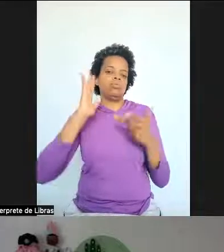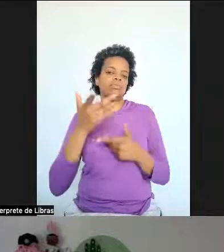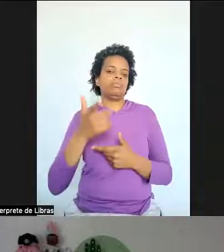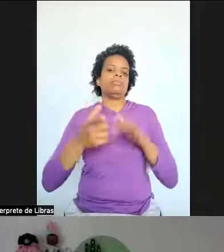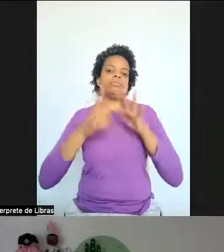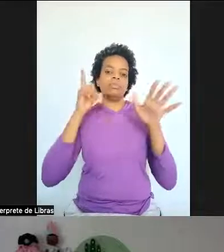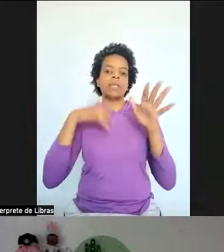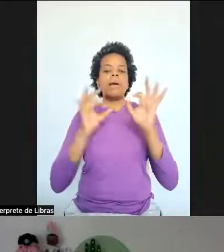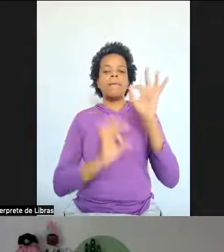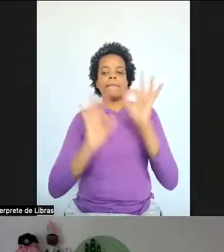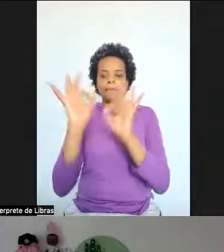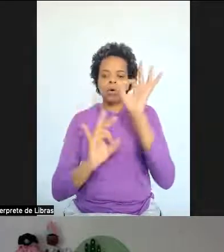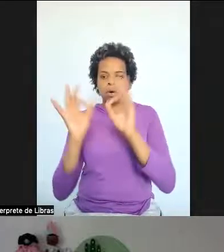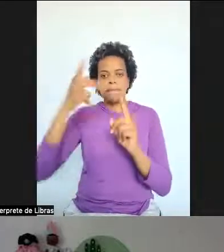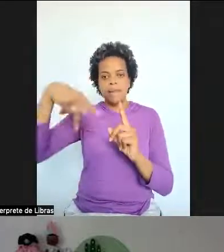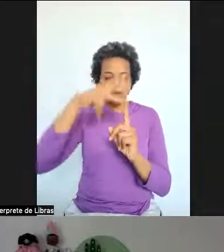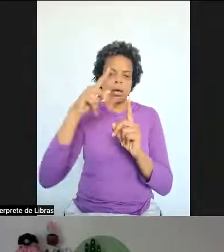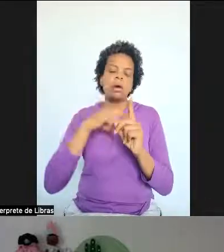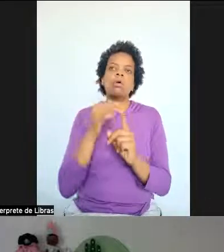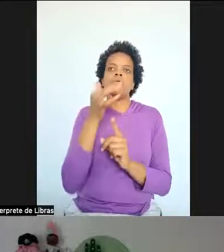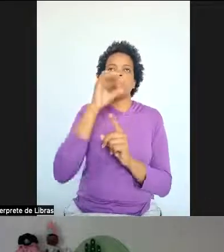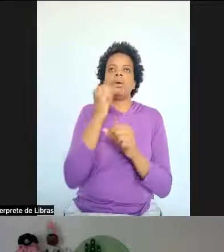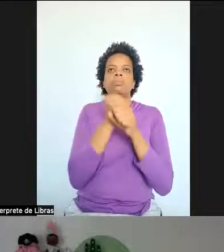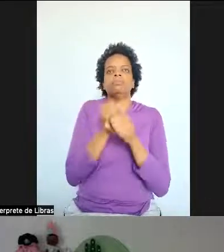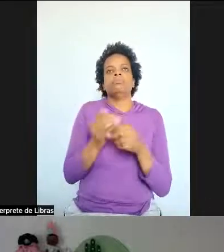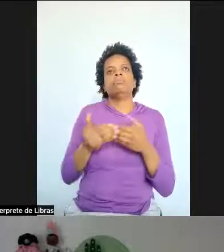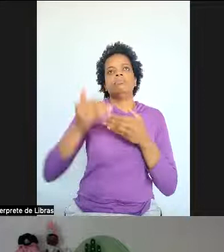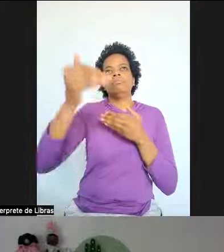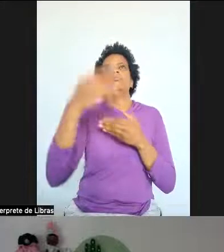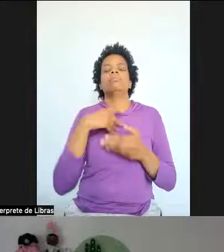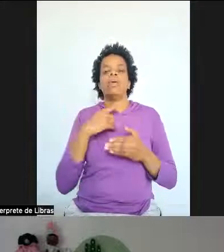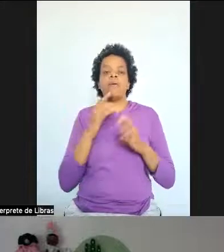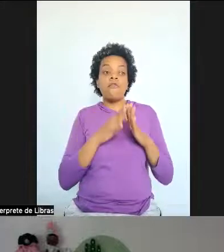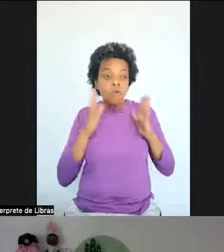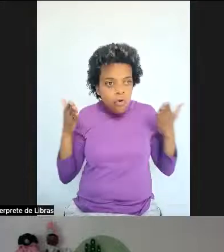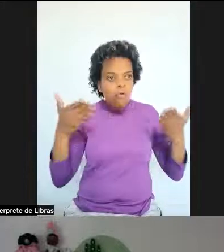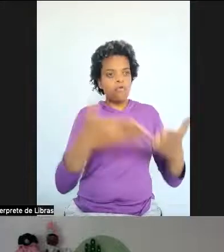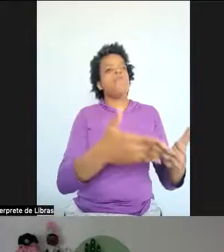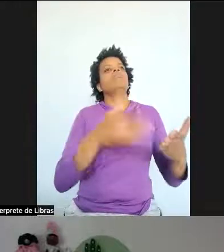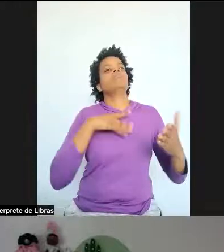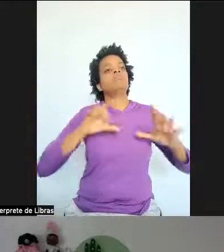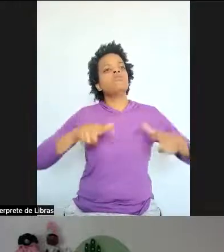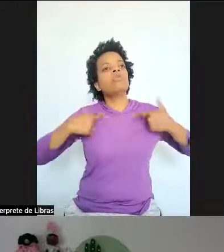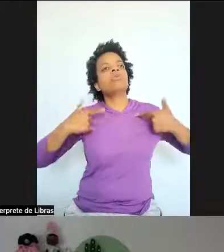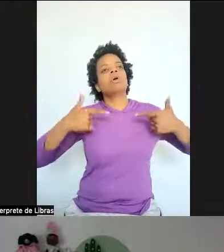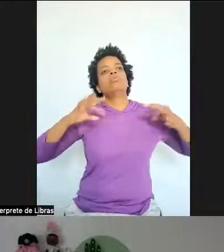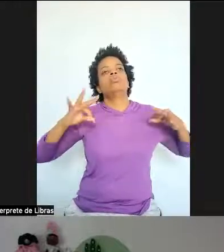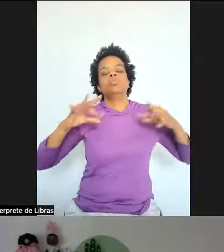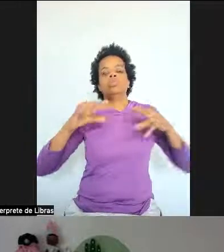today. But for the next decade, we're aiming to concentrate efforts